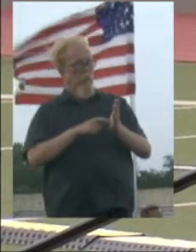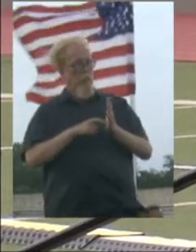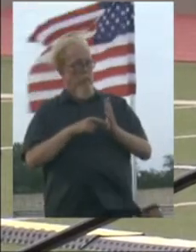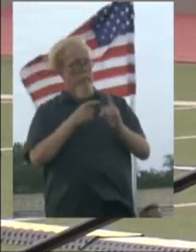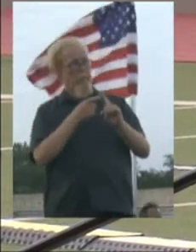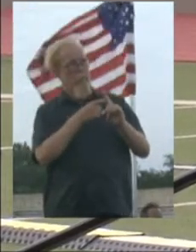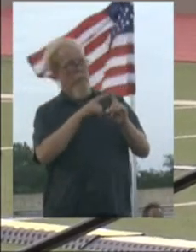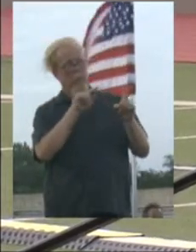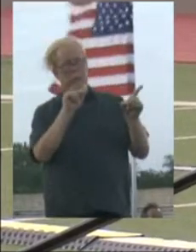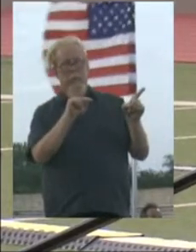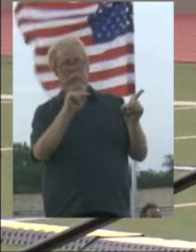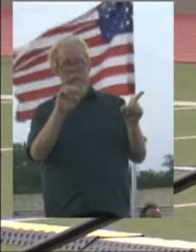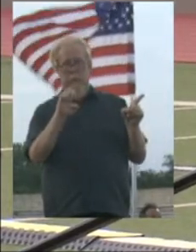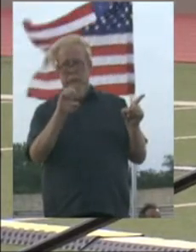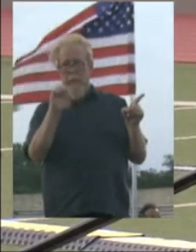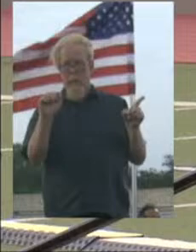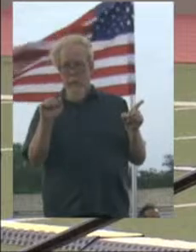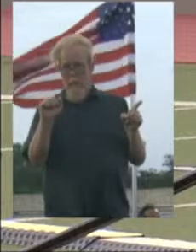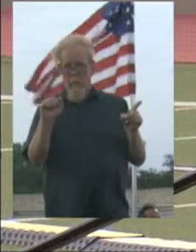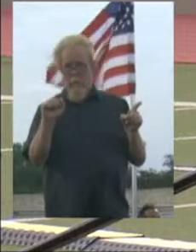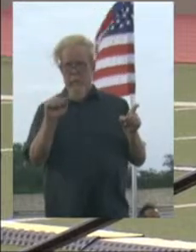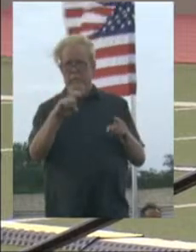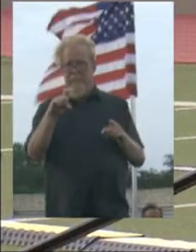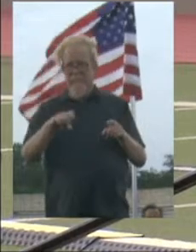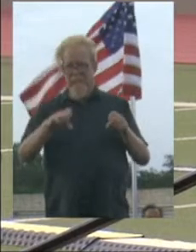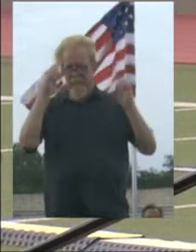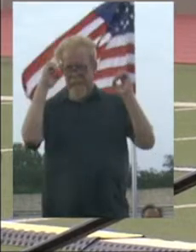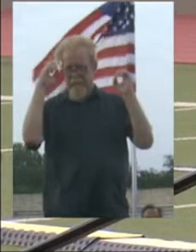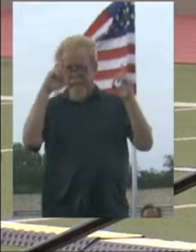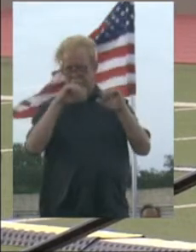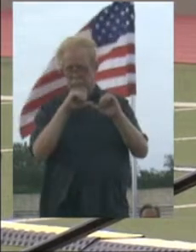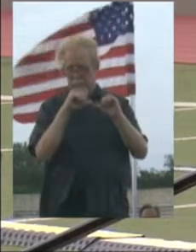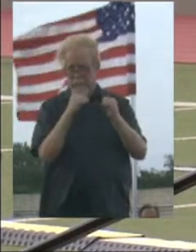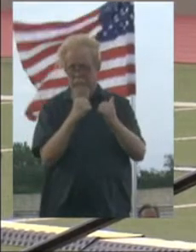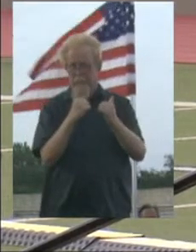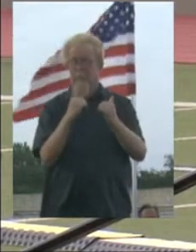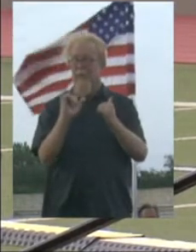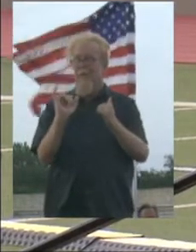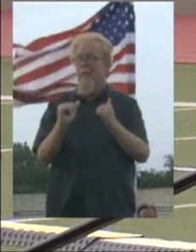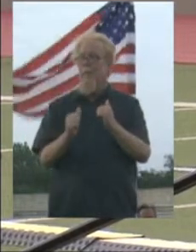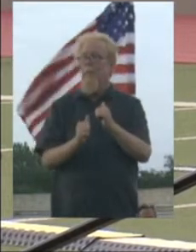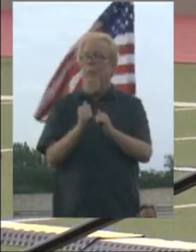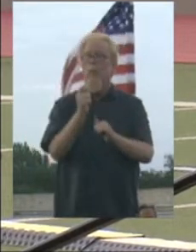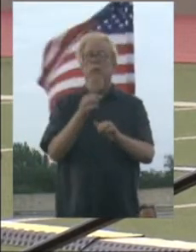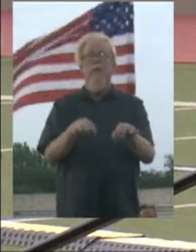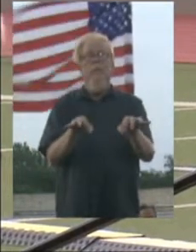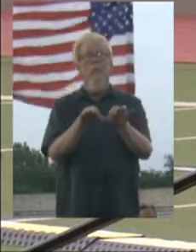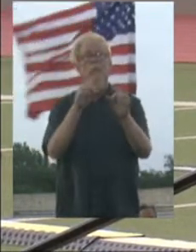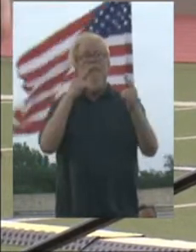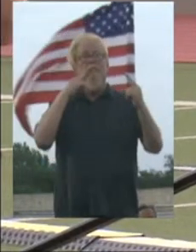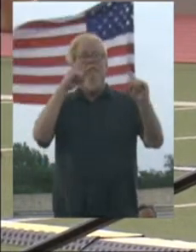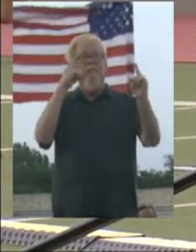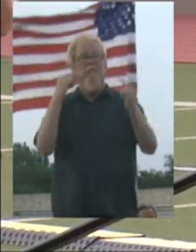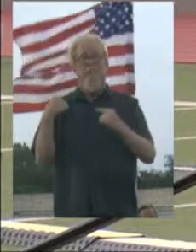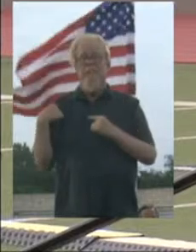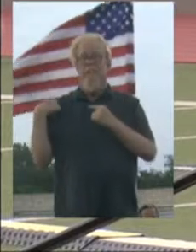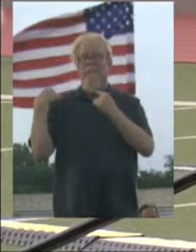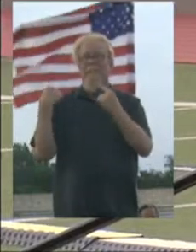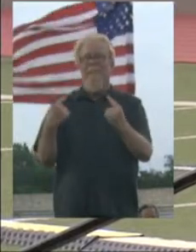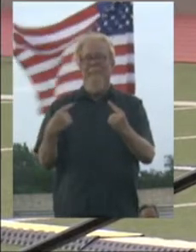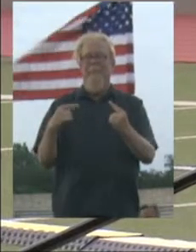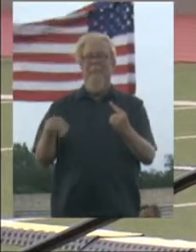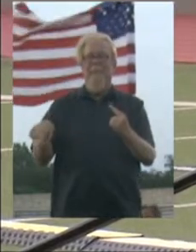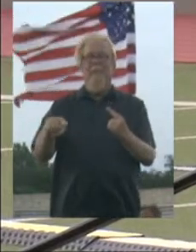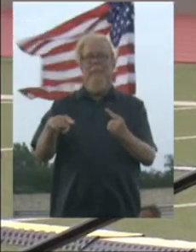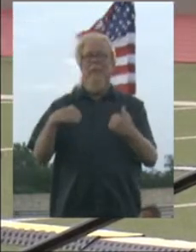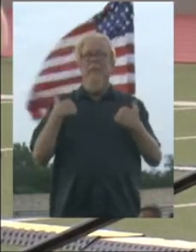Texas Education Agency. This is one of the most important accomplishments to date in these young